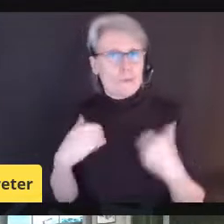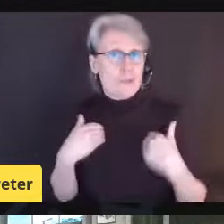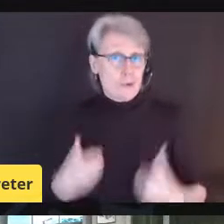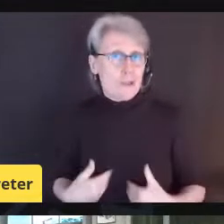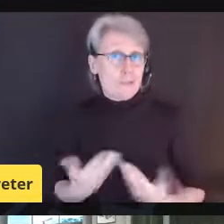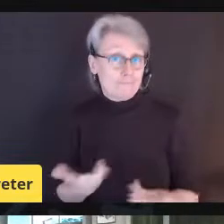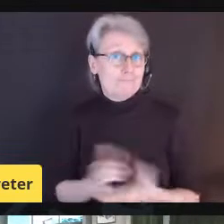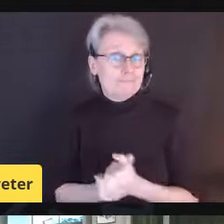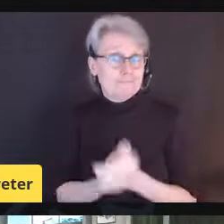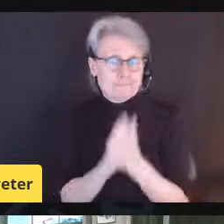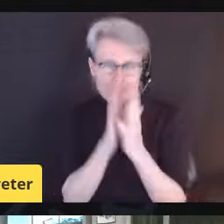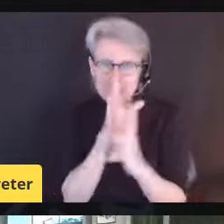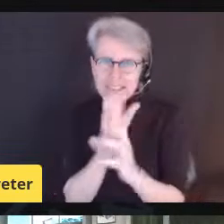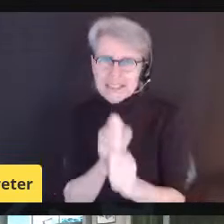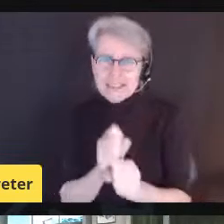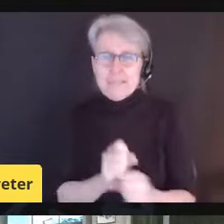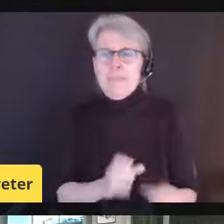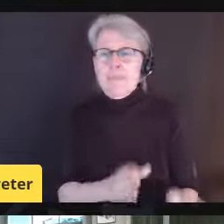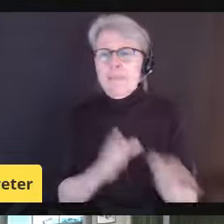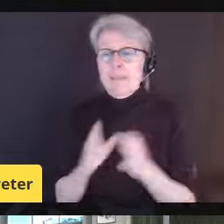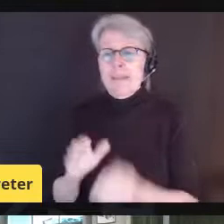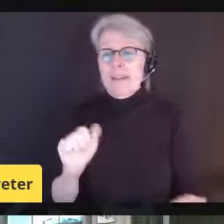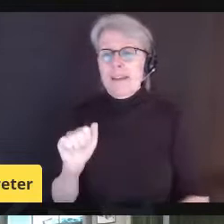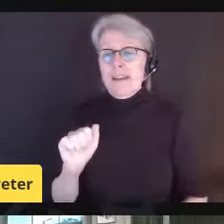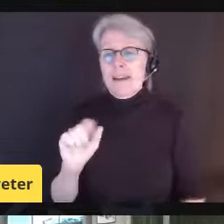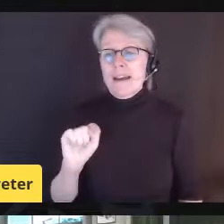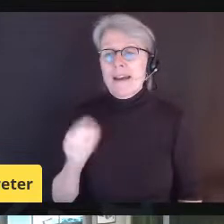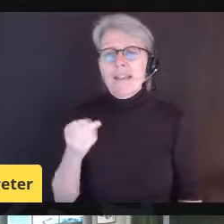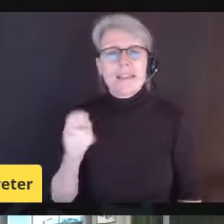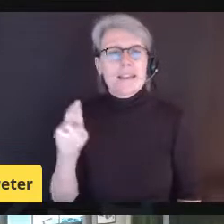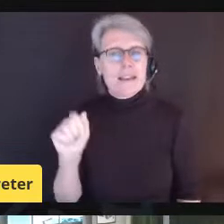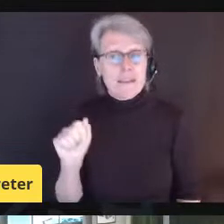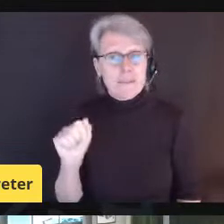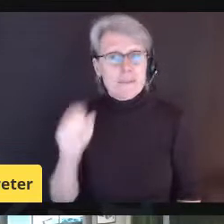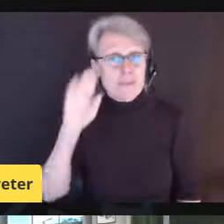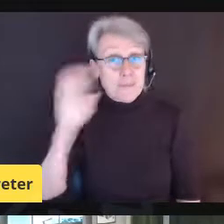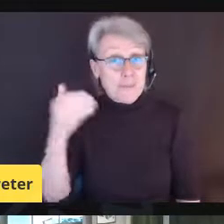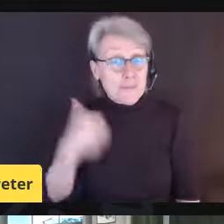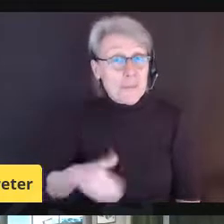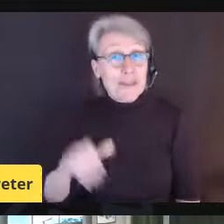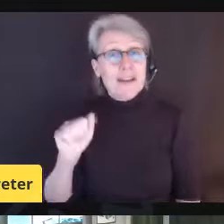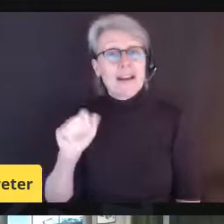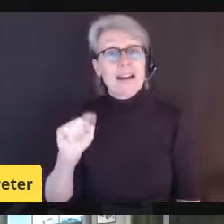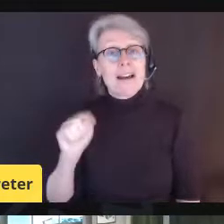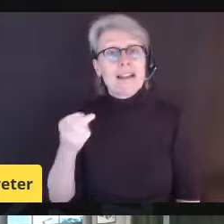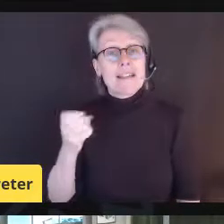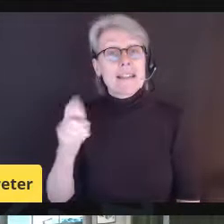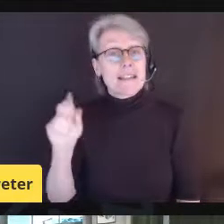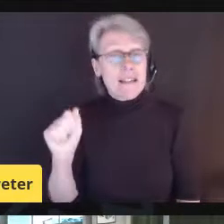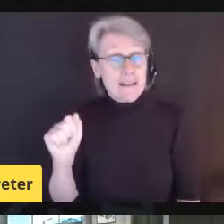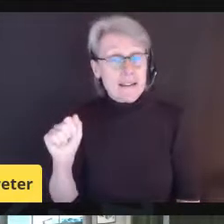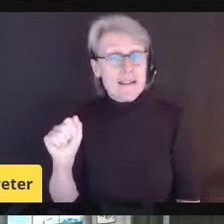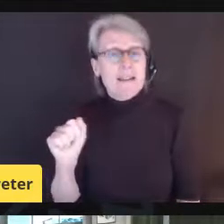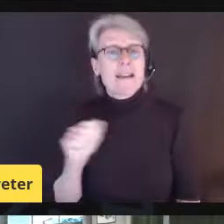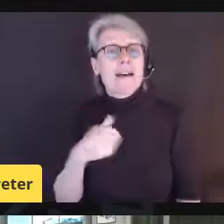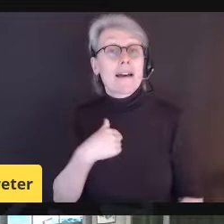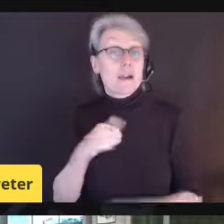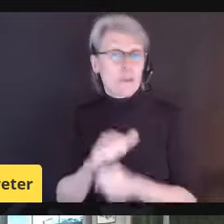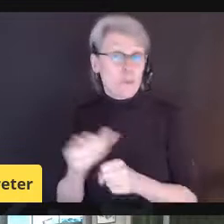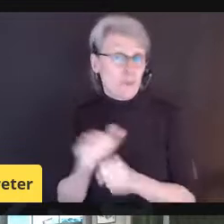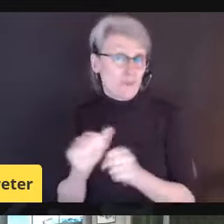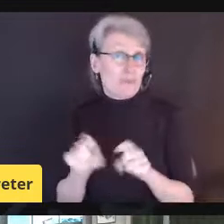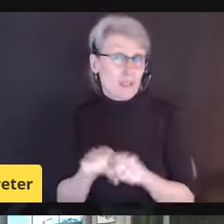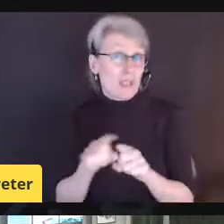Perfect. Thank you. Athena, you're up next. Hello, everyone. My name's Athena, and I work in the